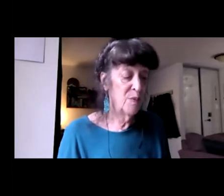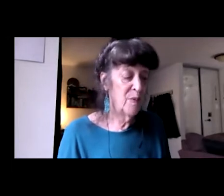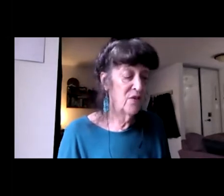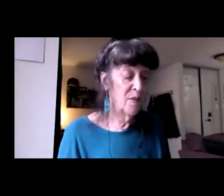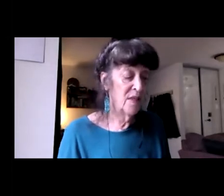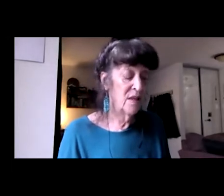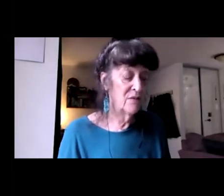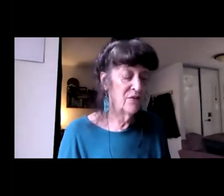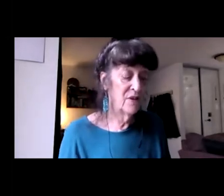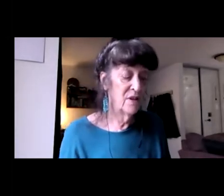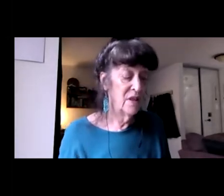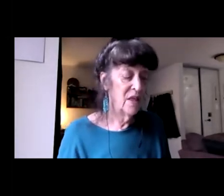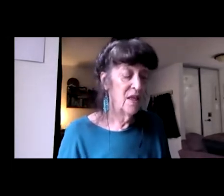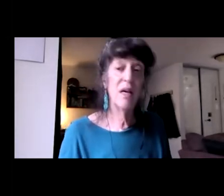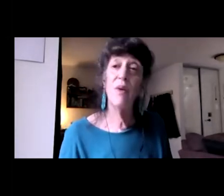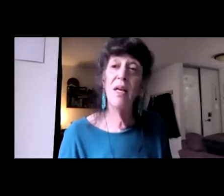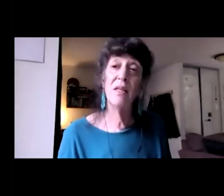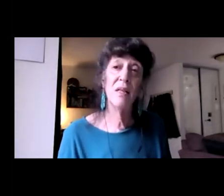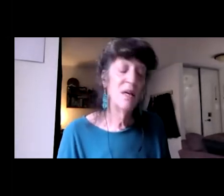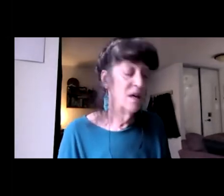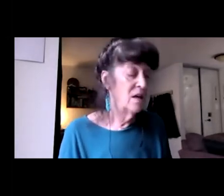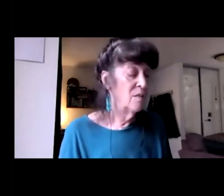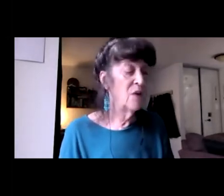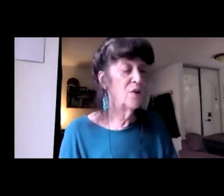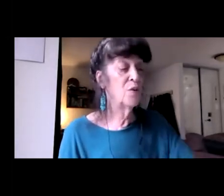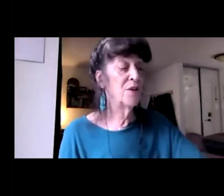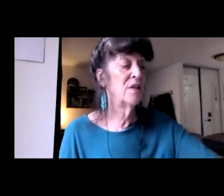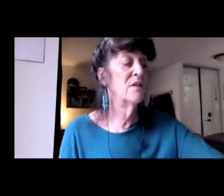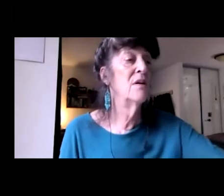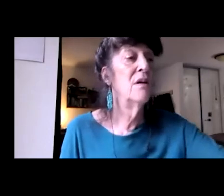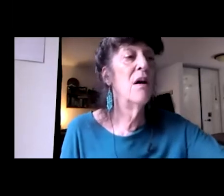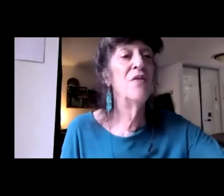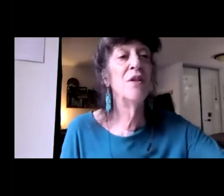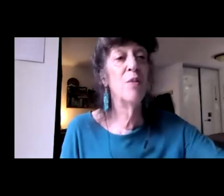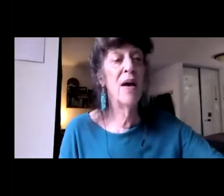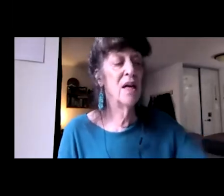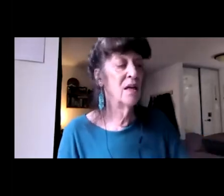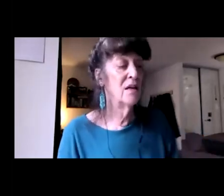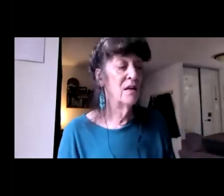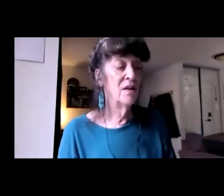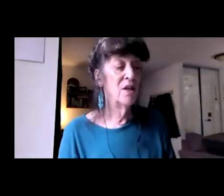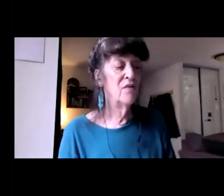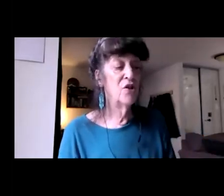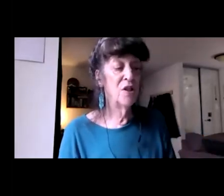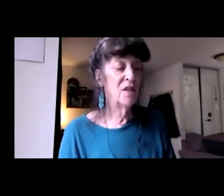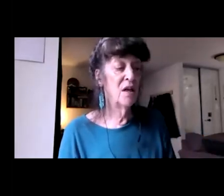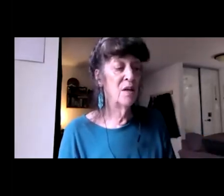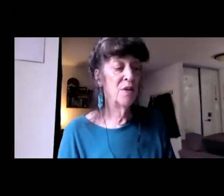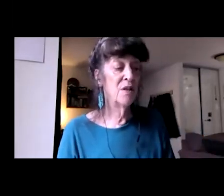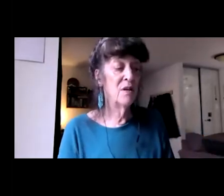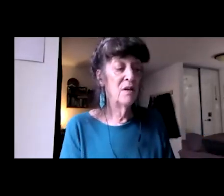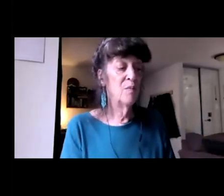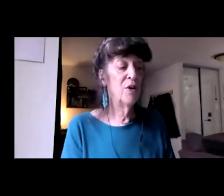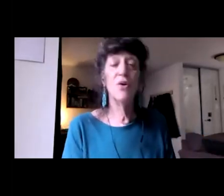holding space for myself. And I write my rituals, often sporadic, divergent at